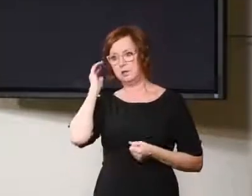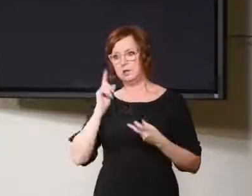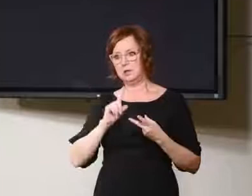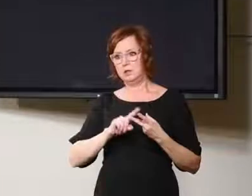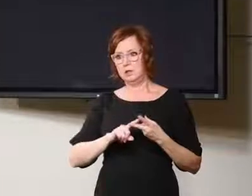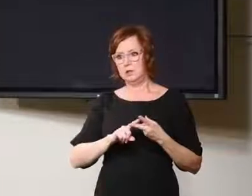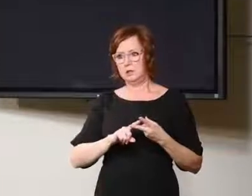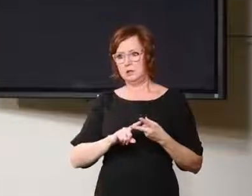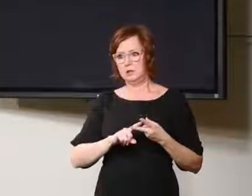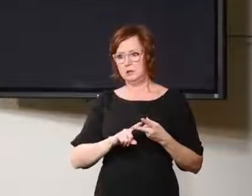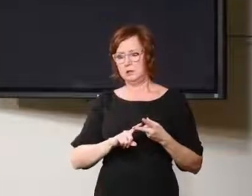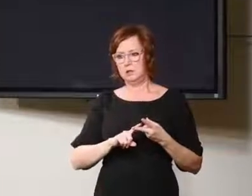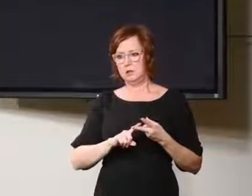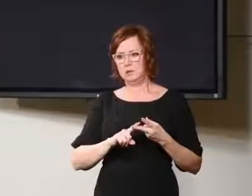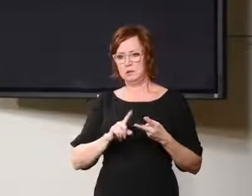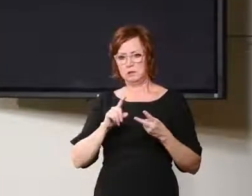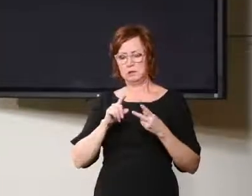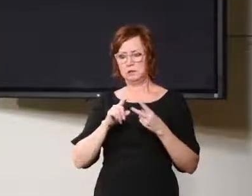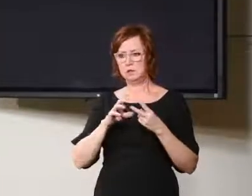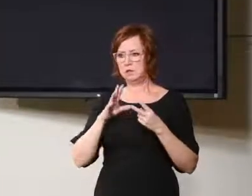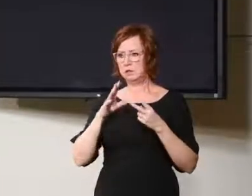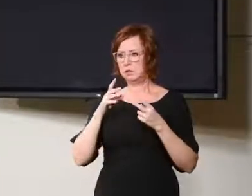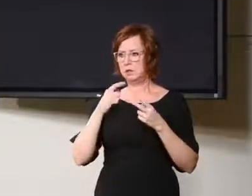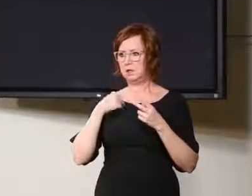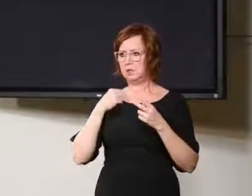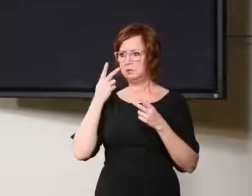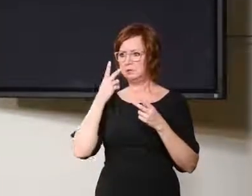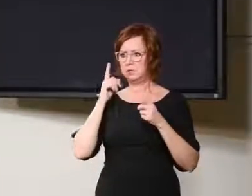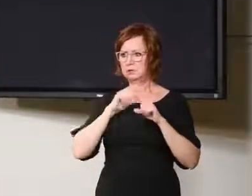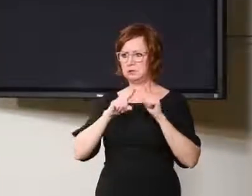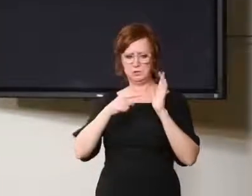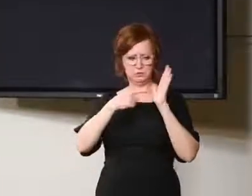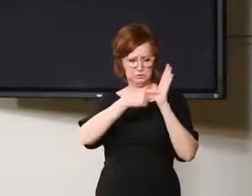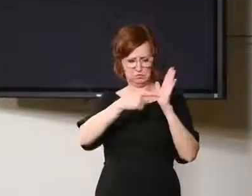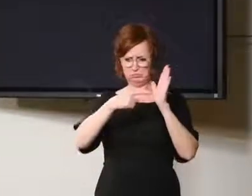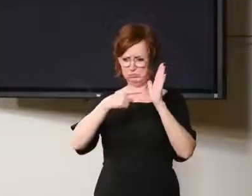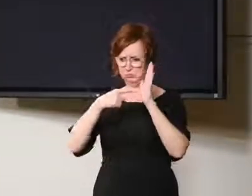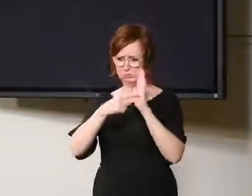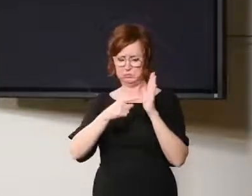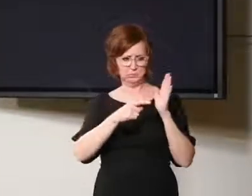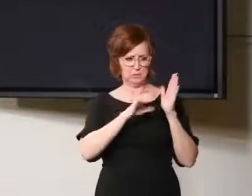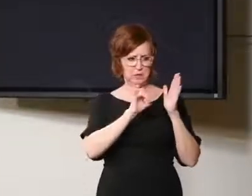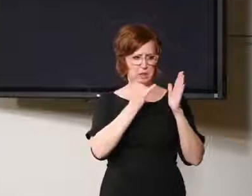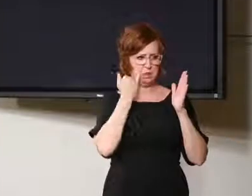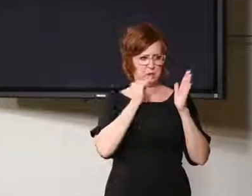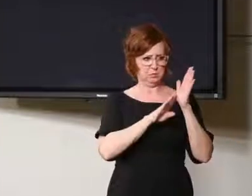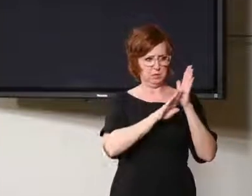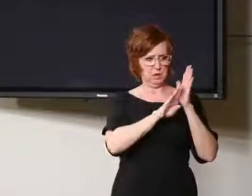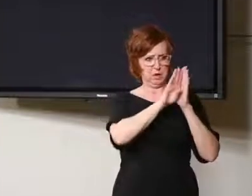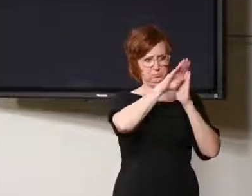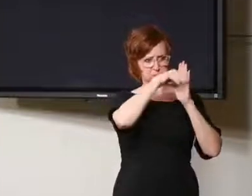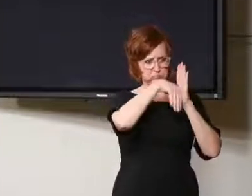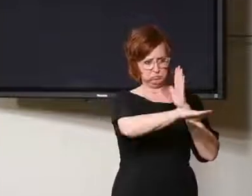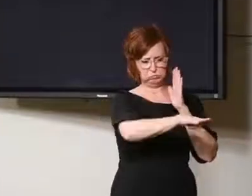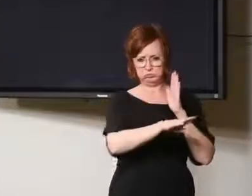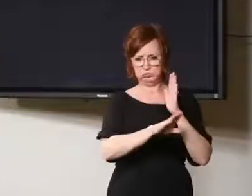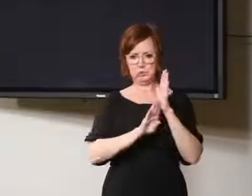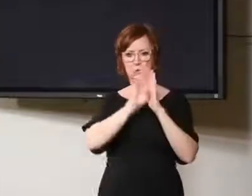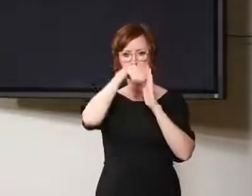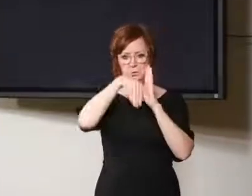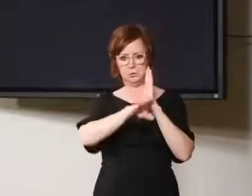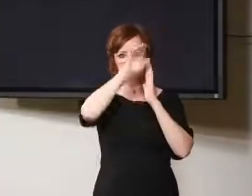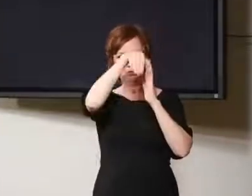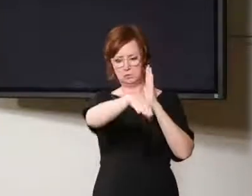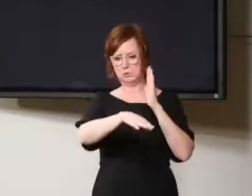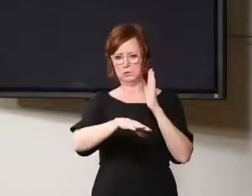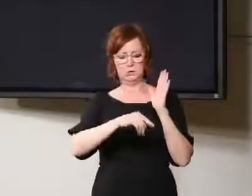as to how steep that curve will be and what level that peak will be and for how long it will be. So the restrictions, when those